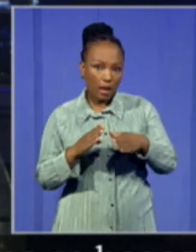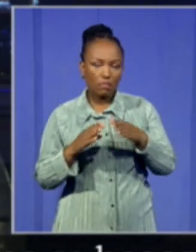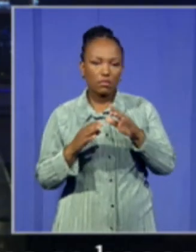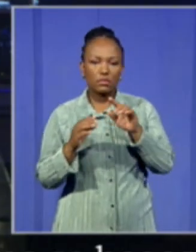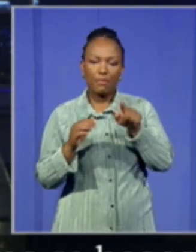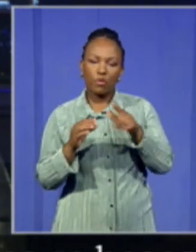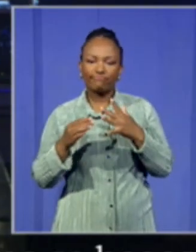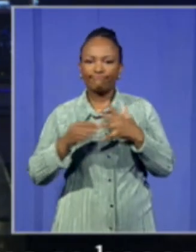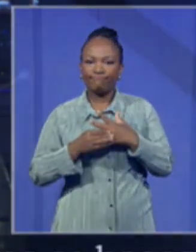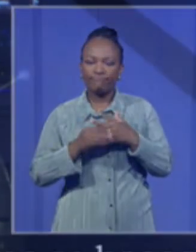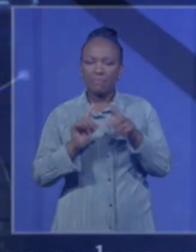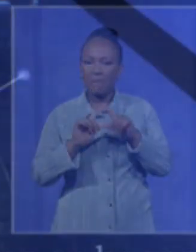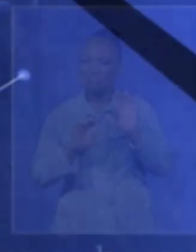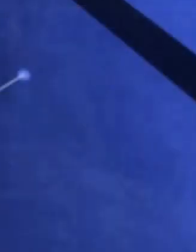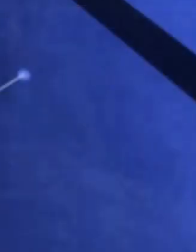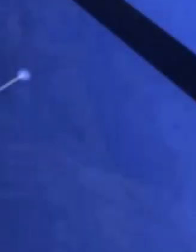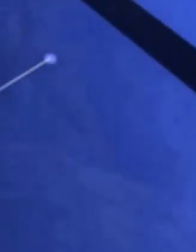beke.